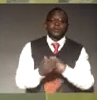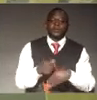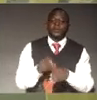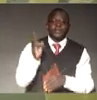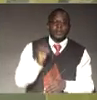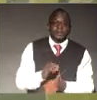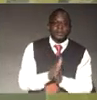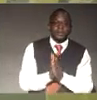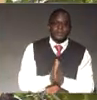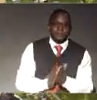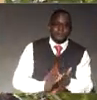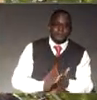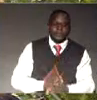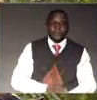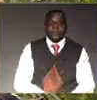report.